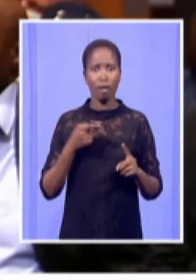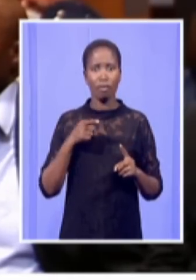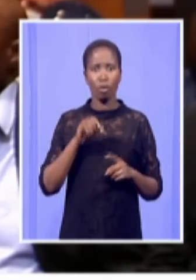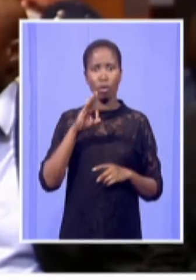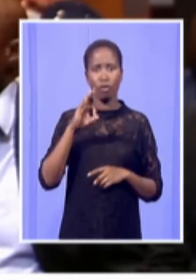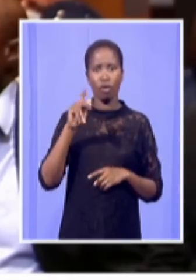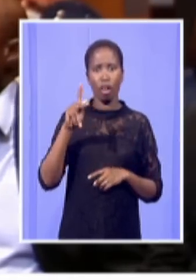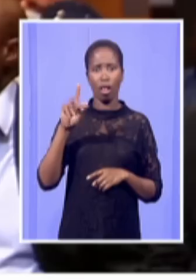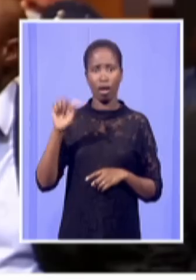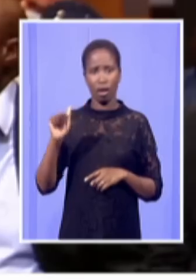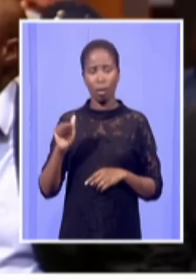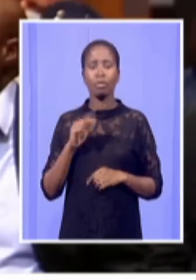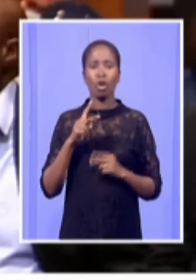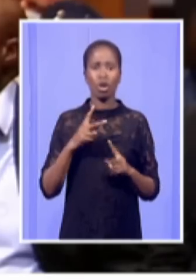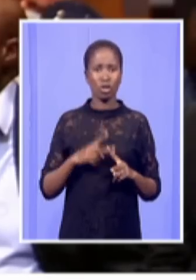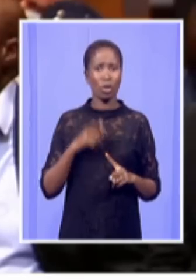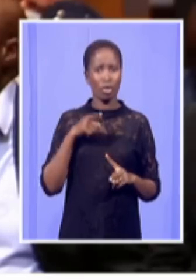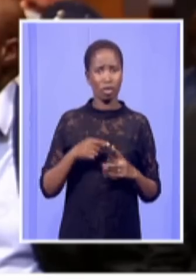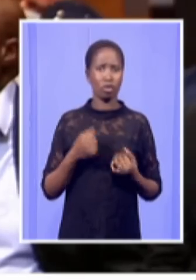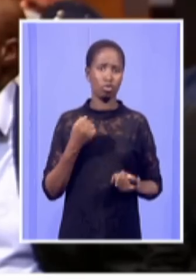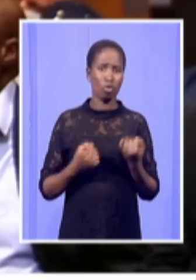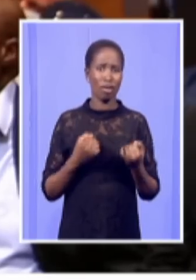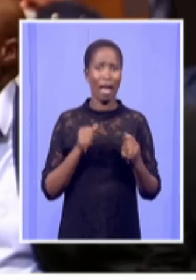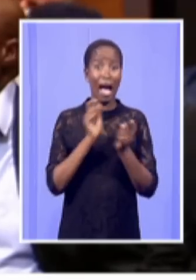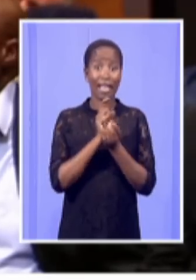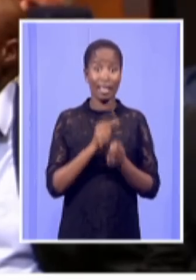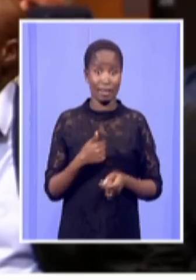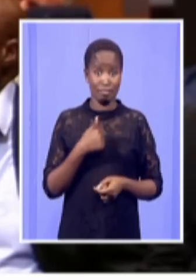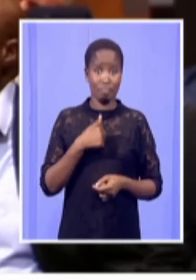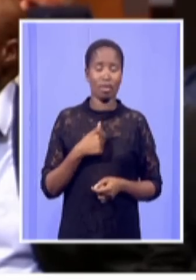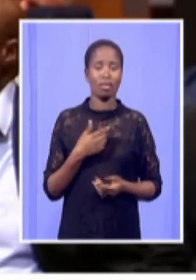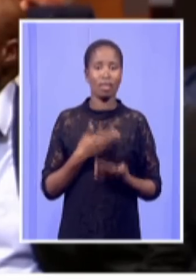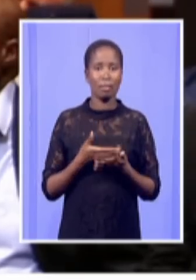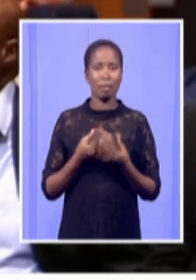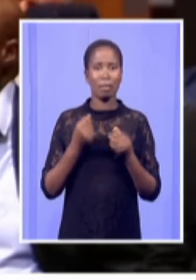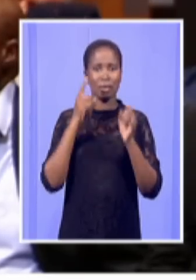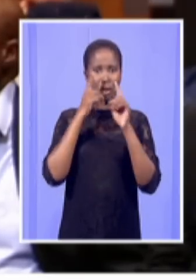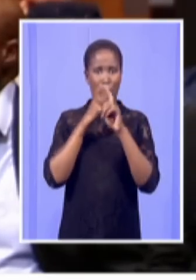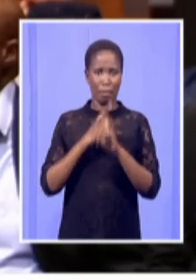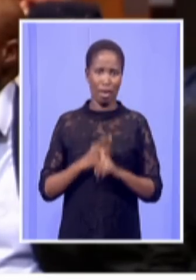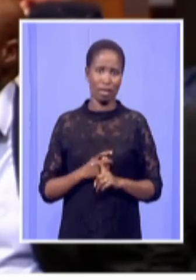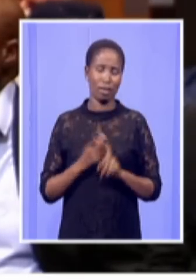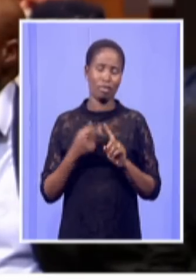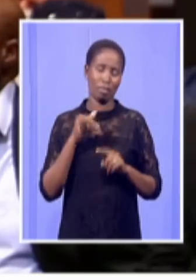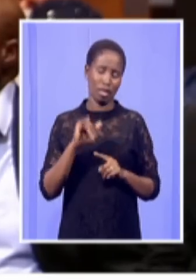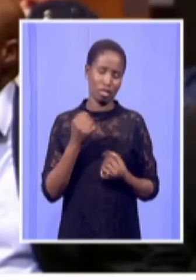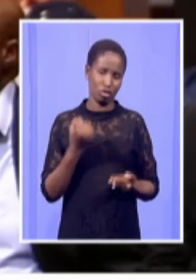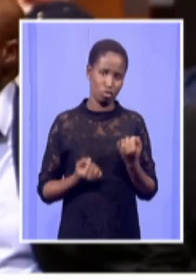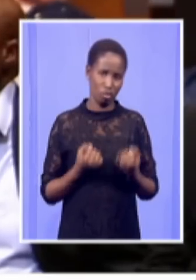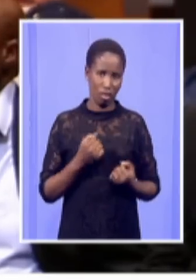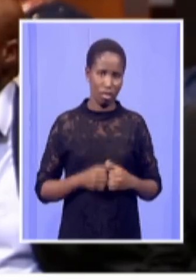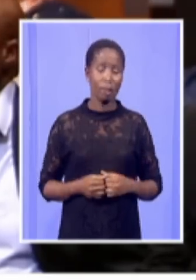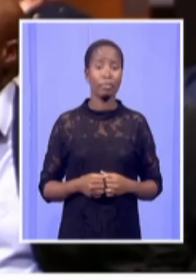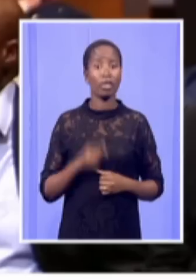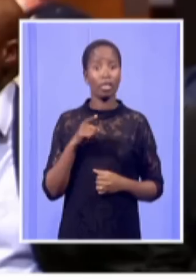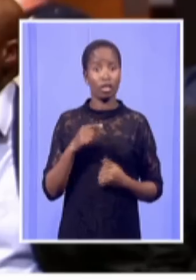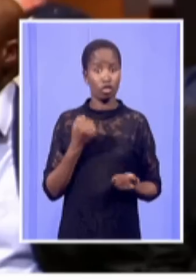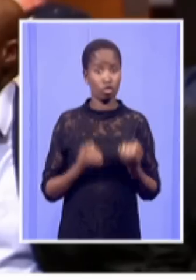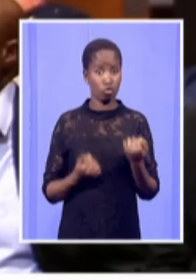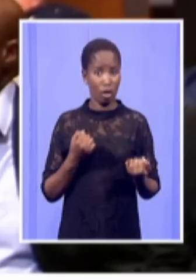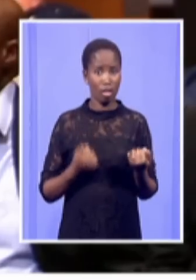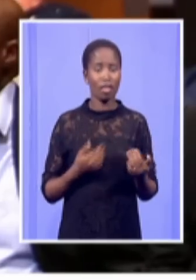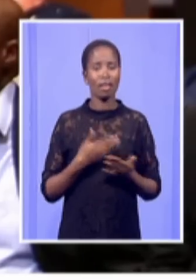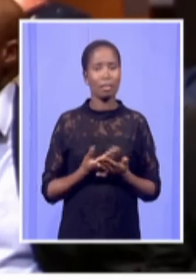is clear that the trial against me and others will be an extremely complex and lengthy trial. I am advised that a trial of this nature will probably last for